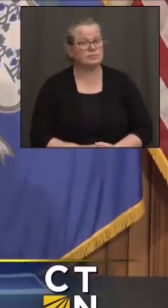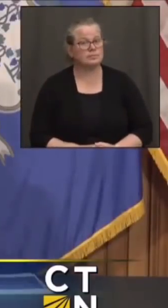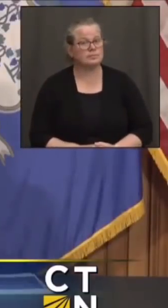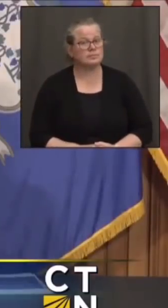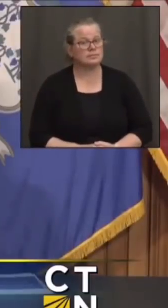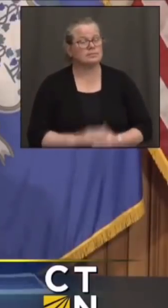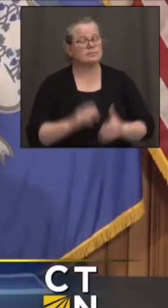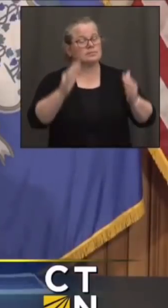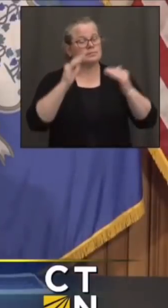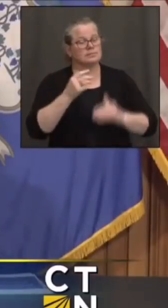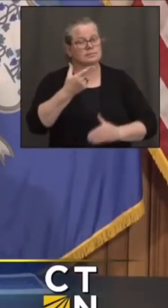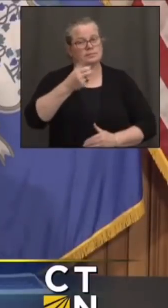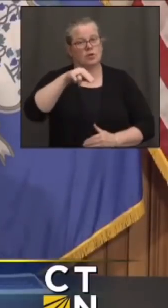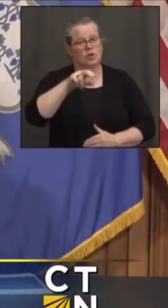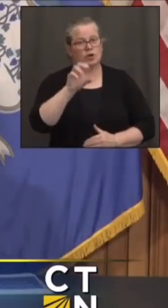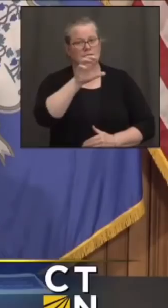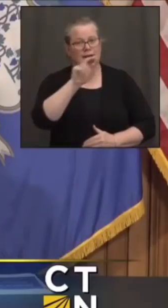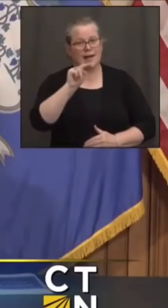Hearst, Connecticut Media.